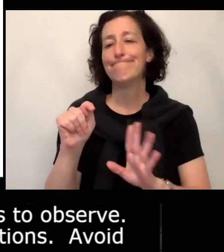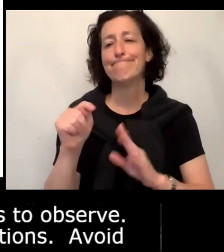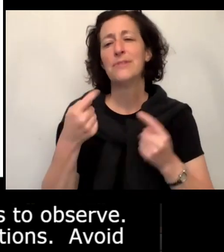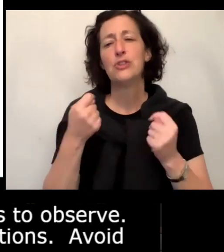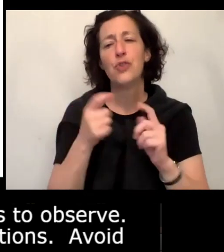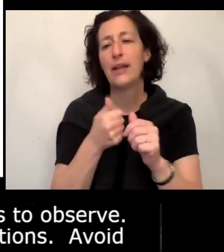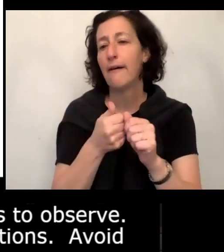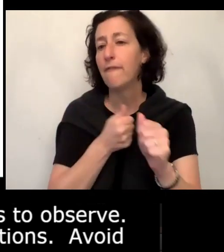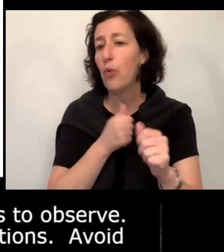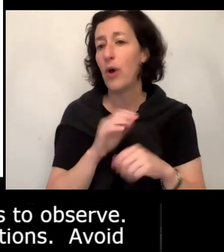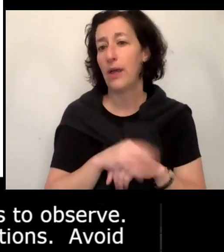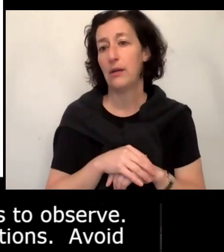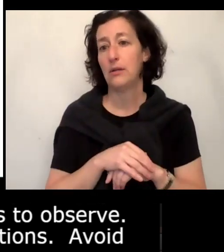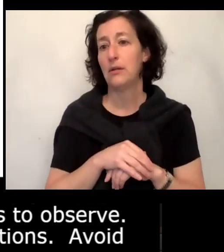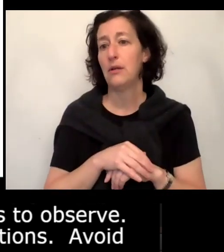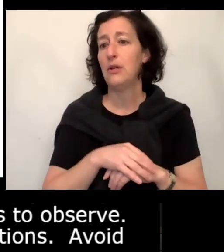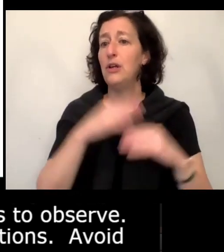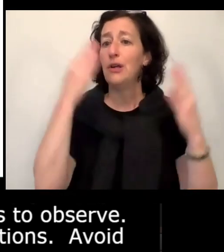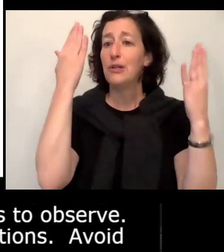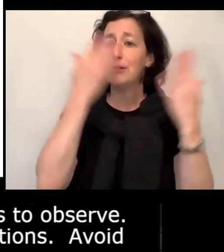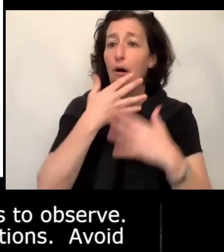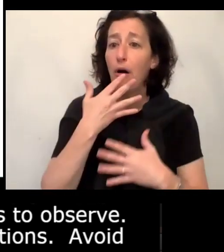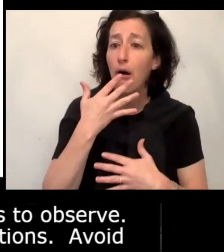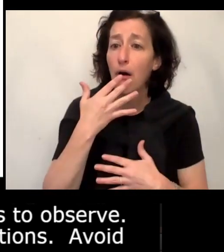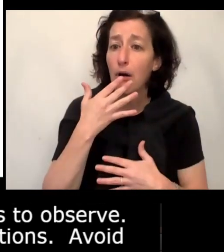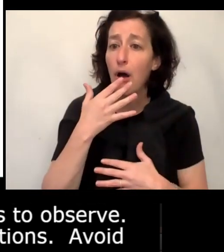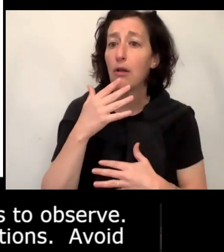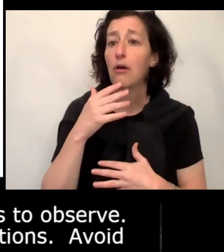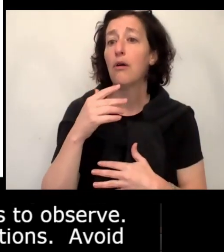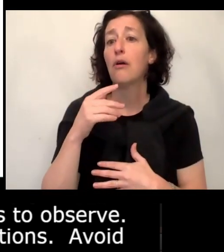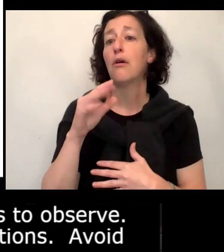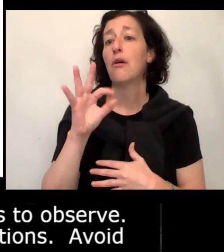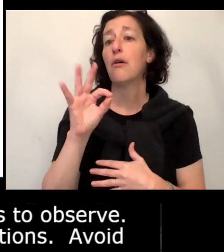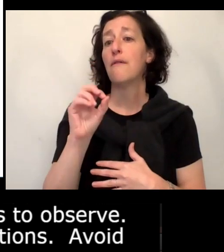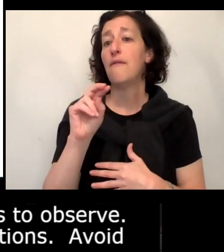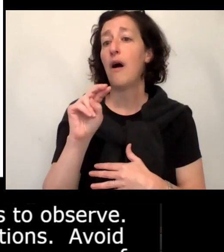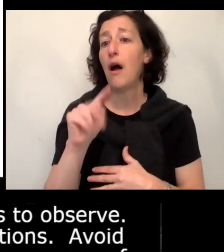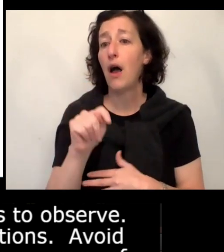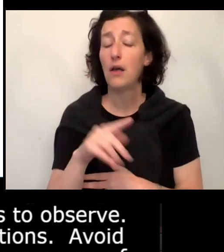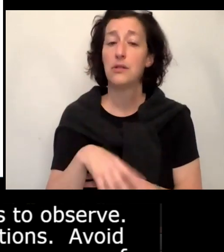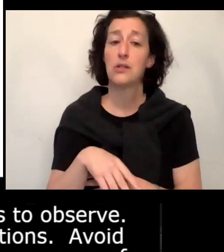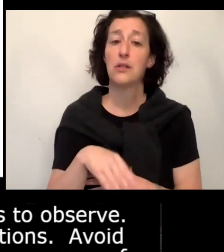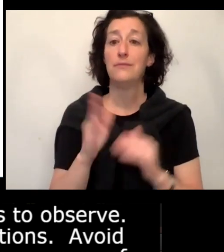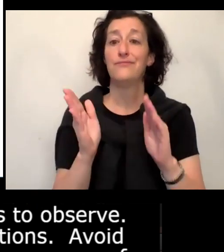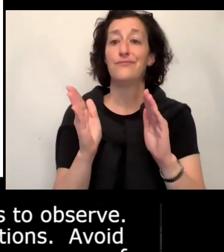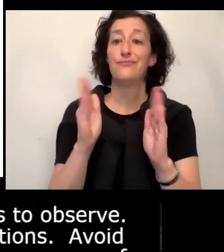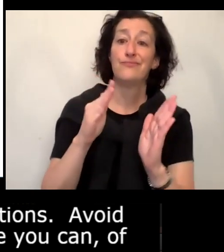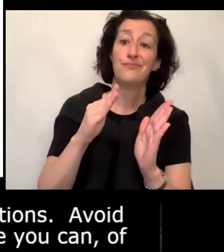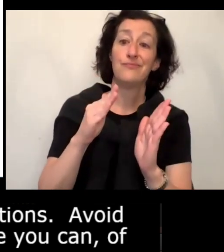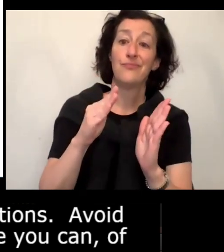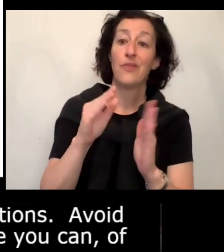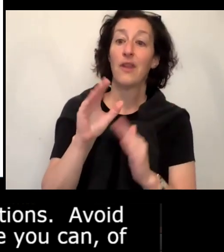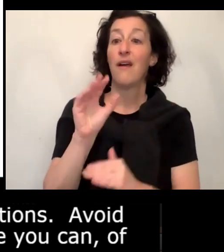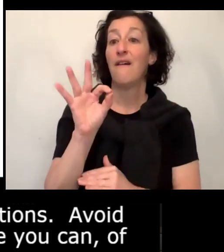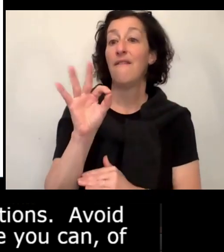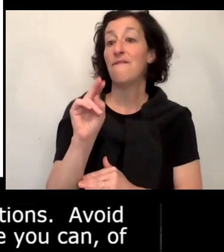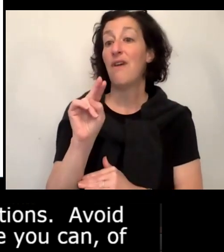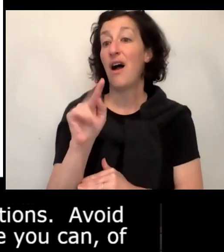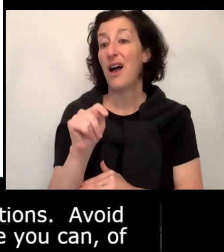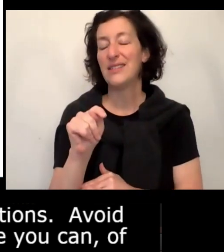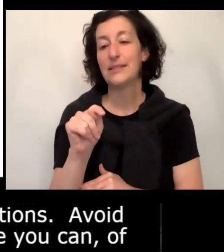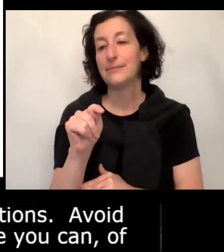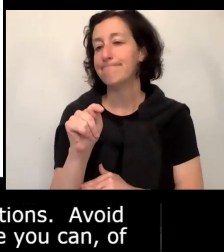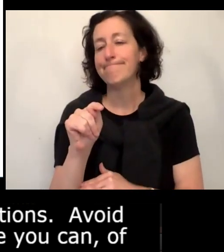and underlines where you can, of course, but especially when you're doing it for